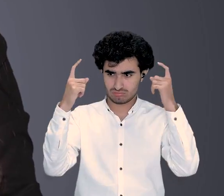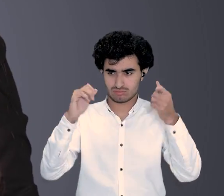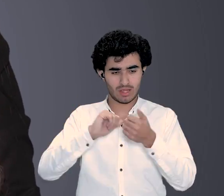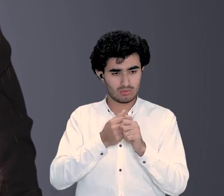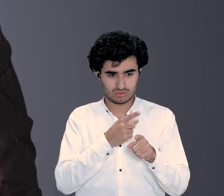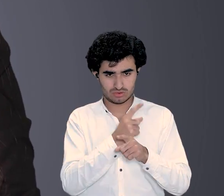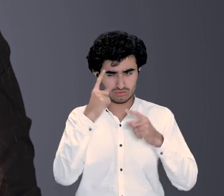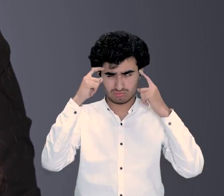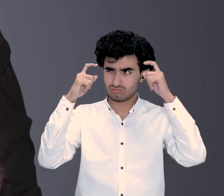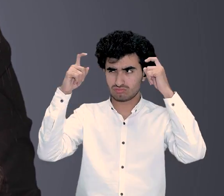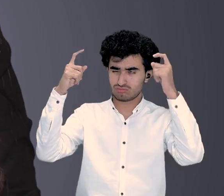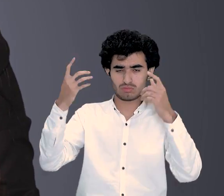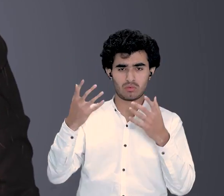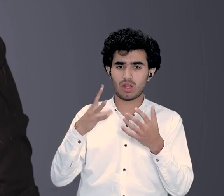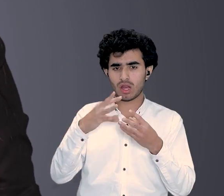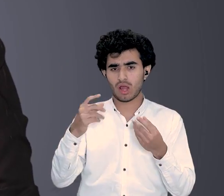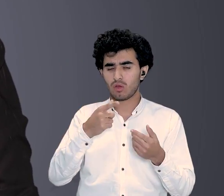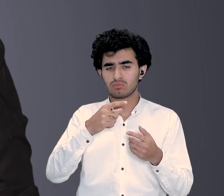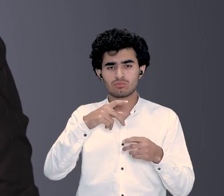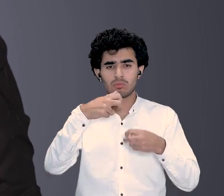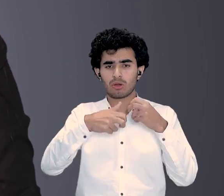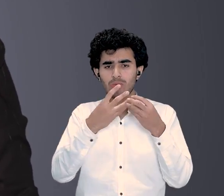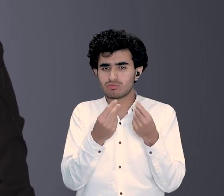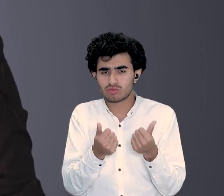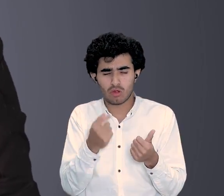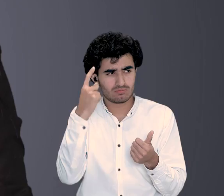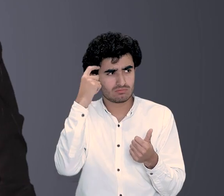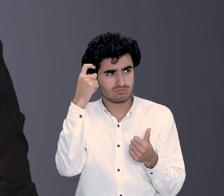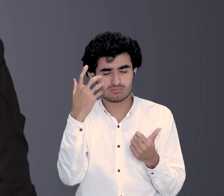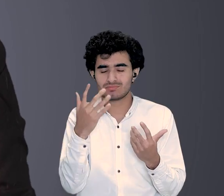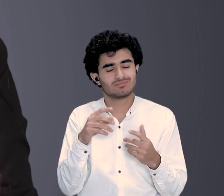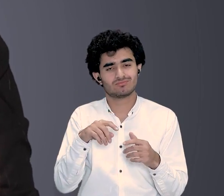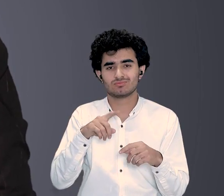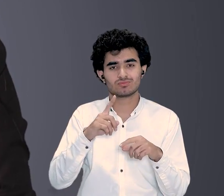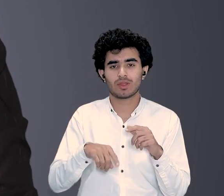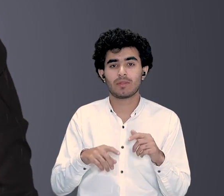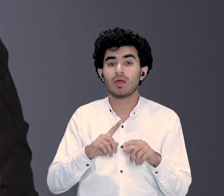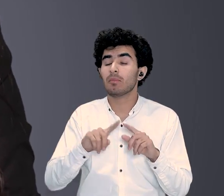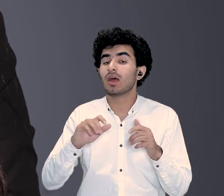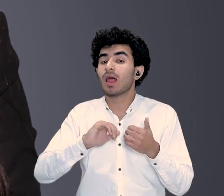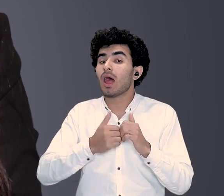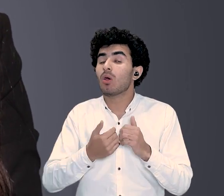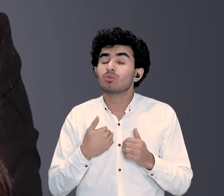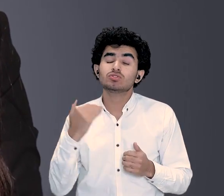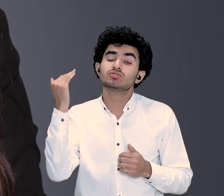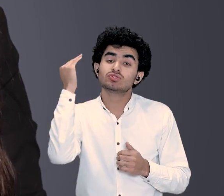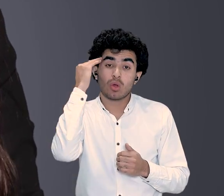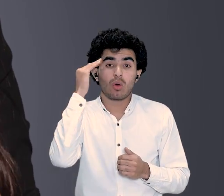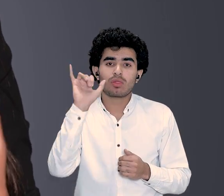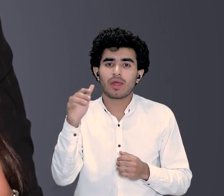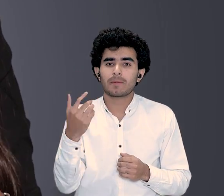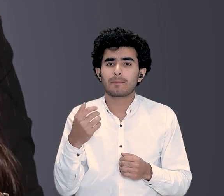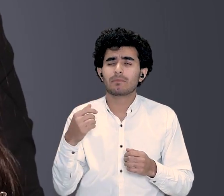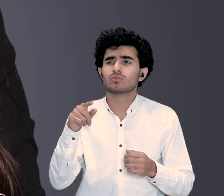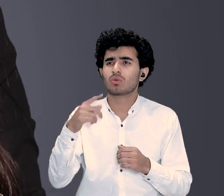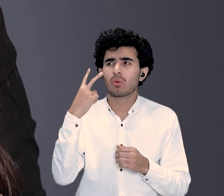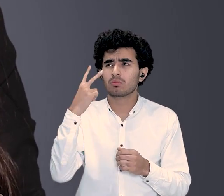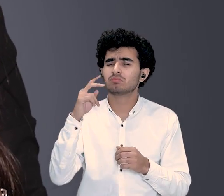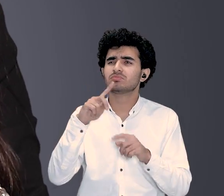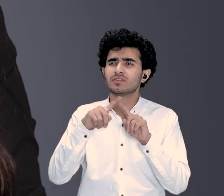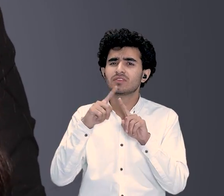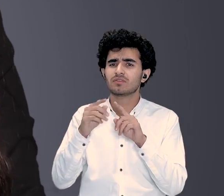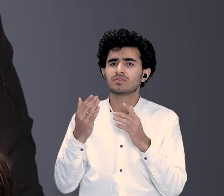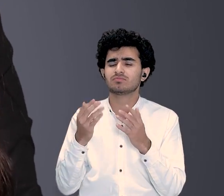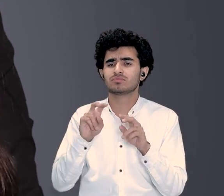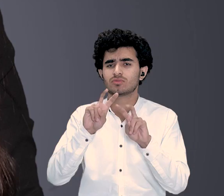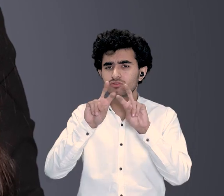yes, this is how you teach it, and this is how this means, this is a grade that you can get on problem solving. But what we do know is